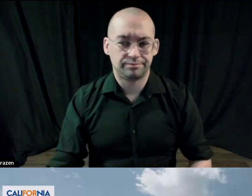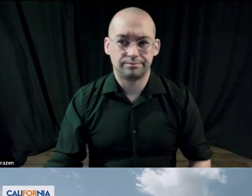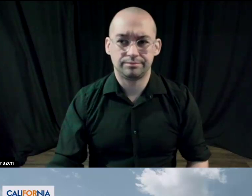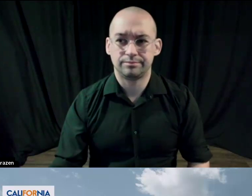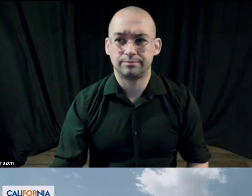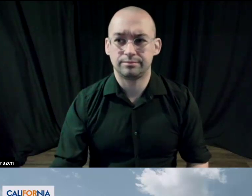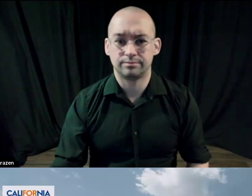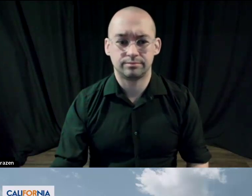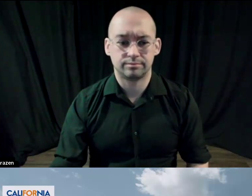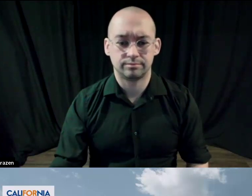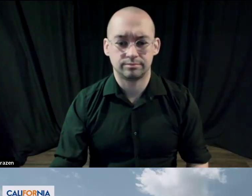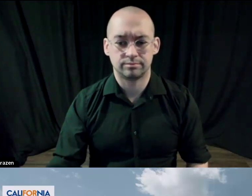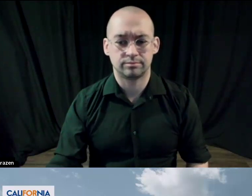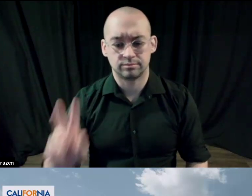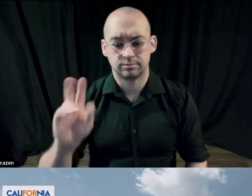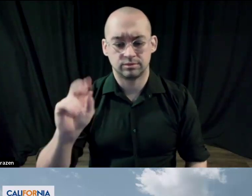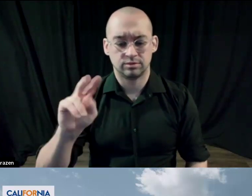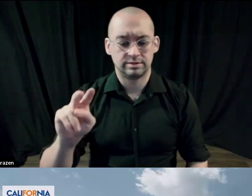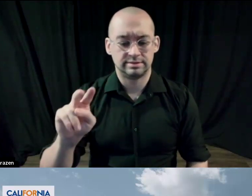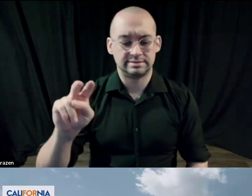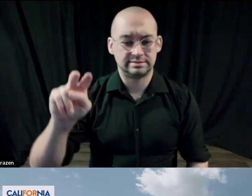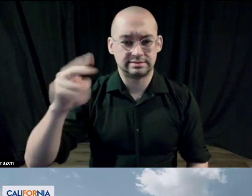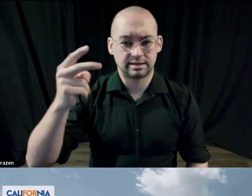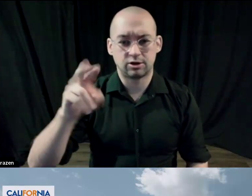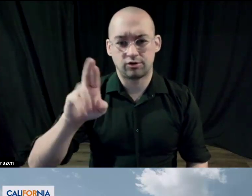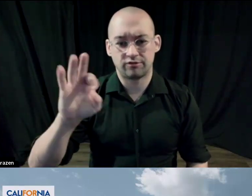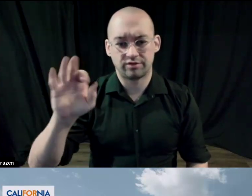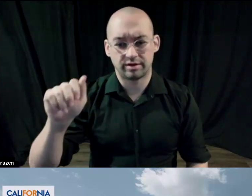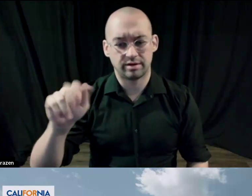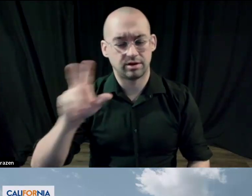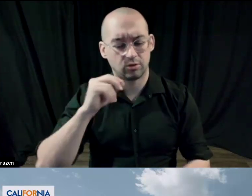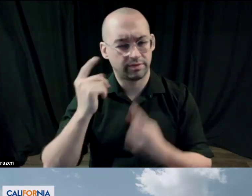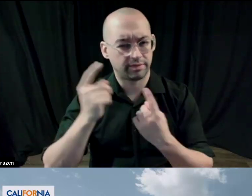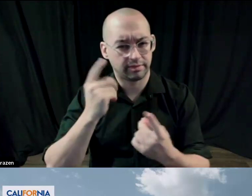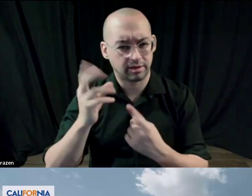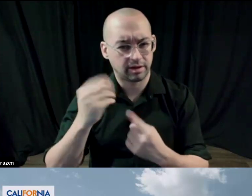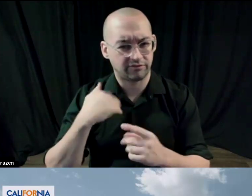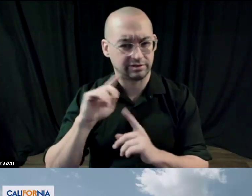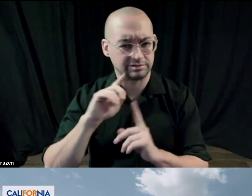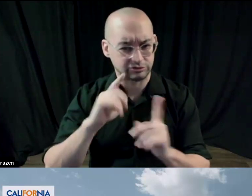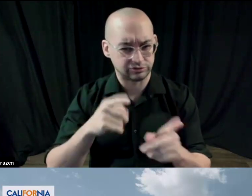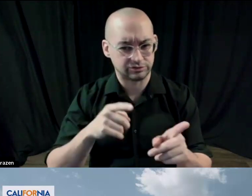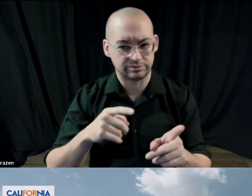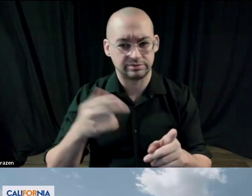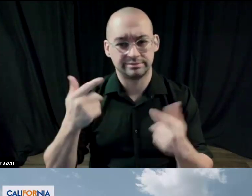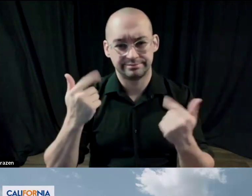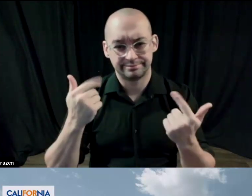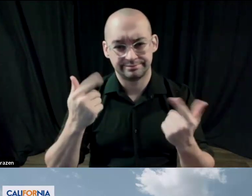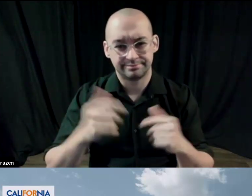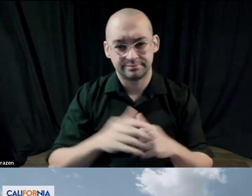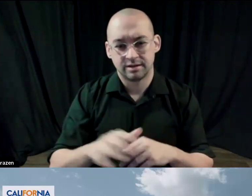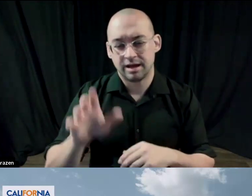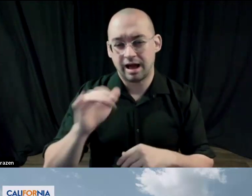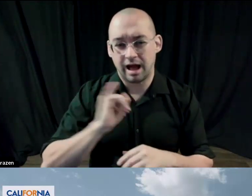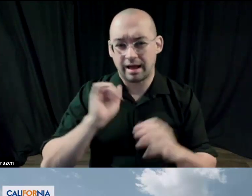Oh, no, the second RFA. I don't think we have an answer to that question. I can take the first one. We want it first things